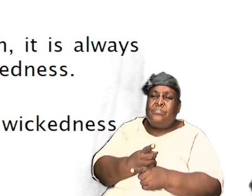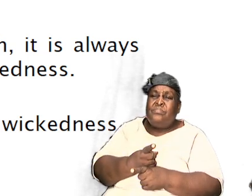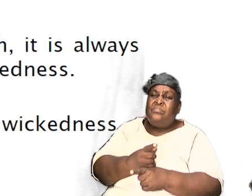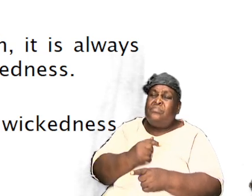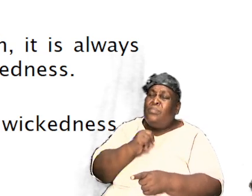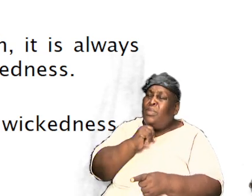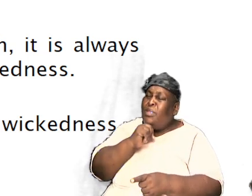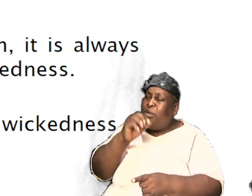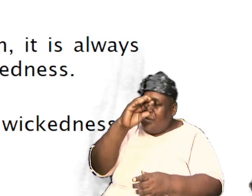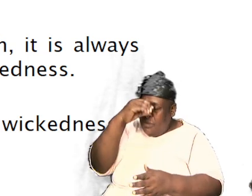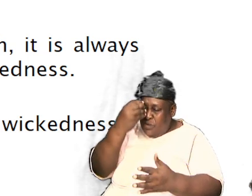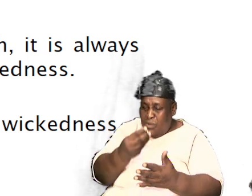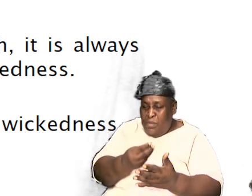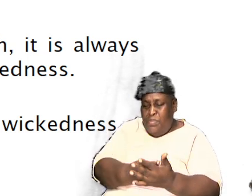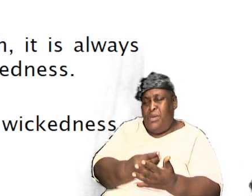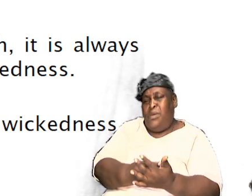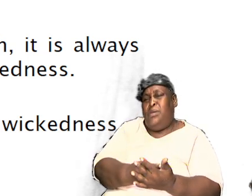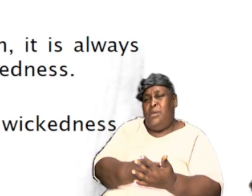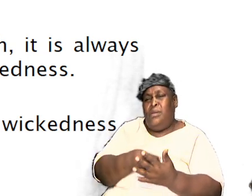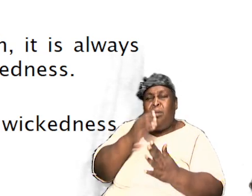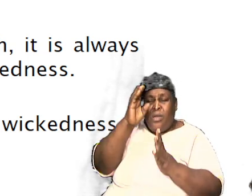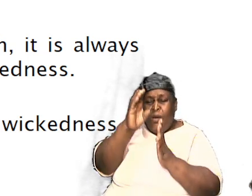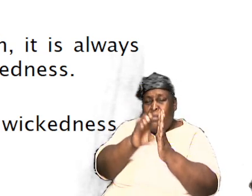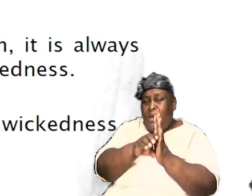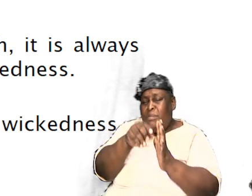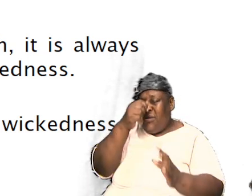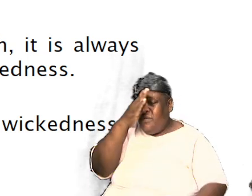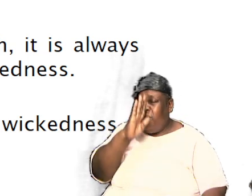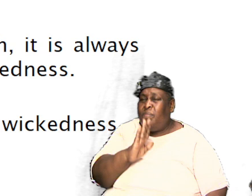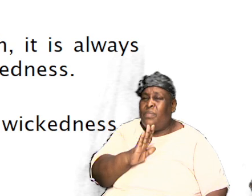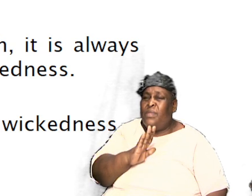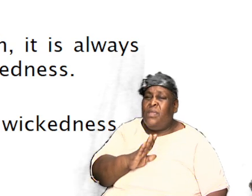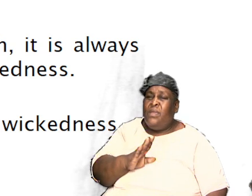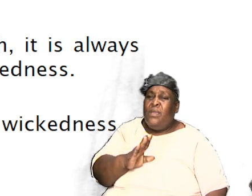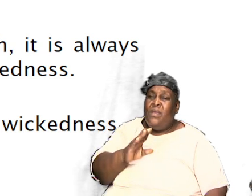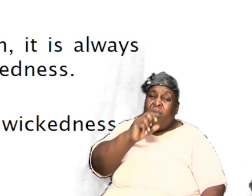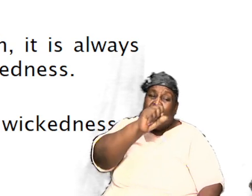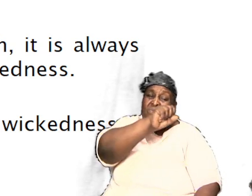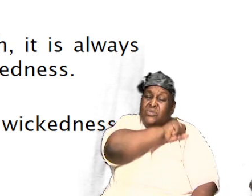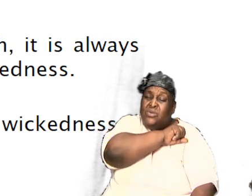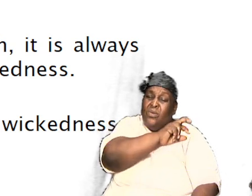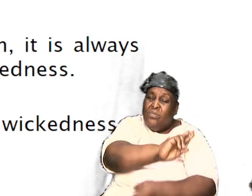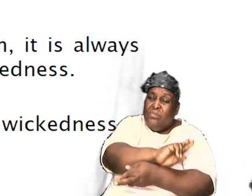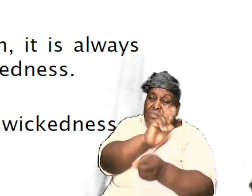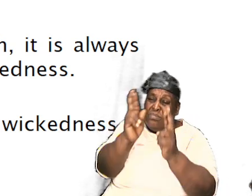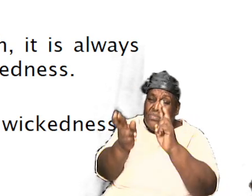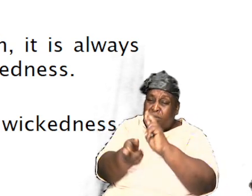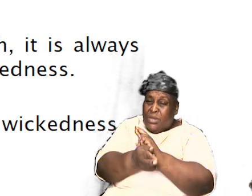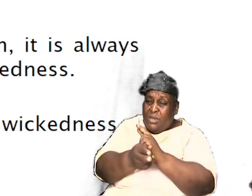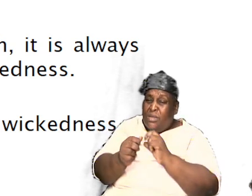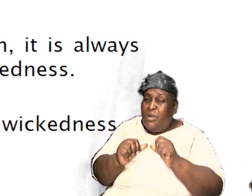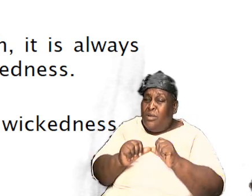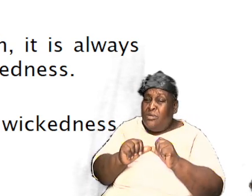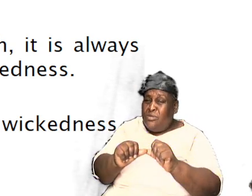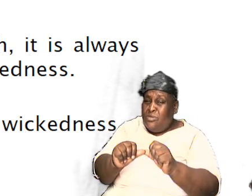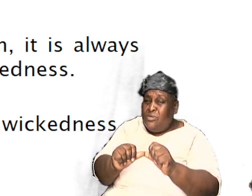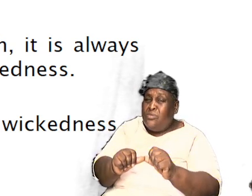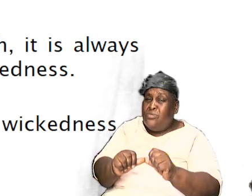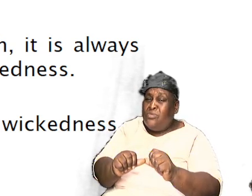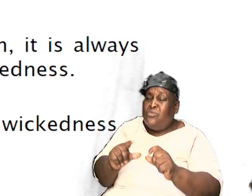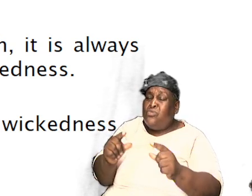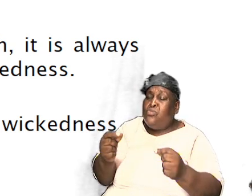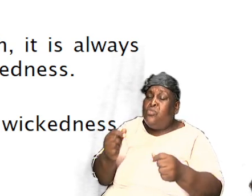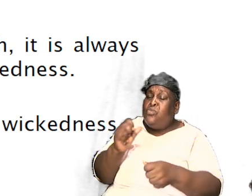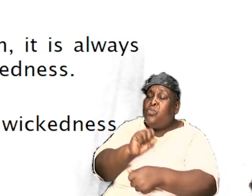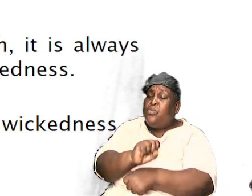disobeyed the command of the Lord. If Saul had repented and followed the commandment of the Lord, God would have